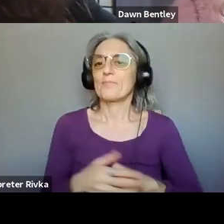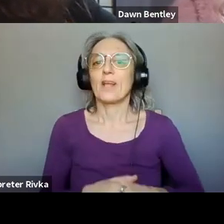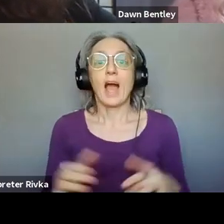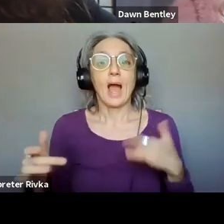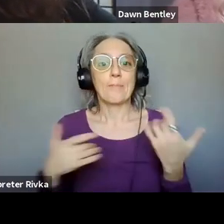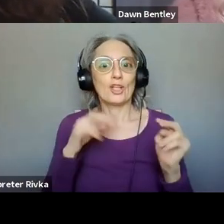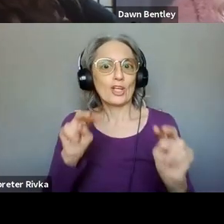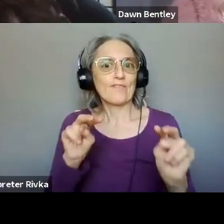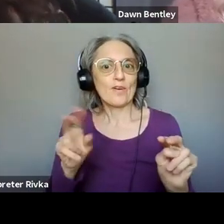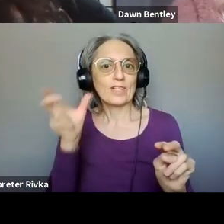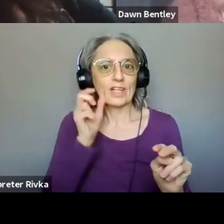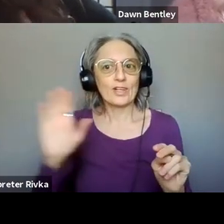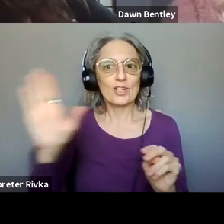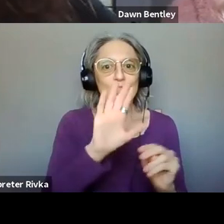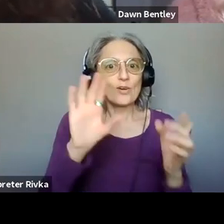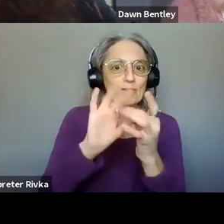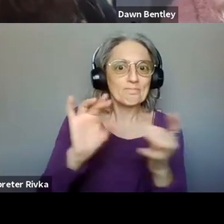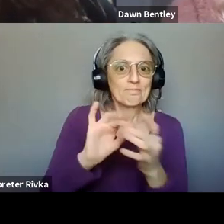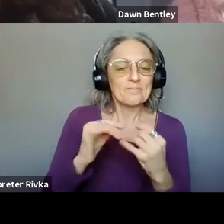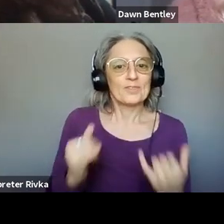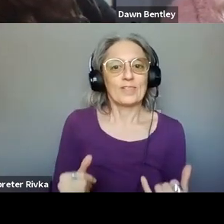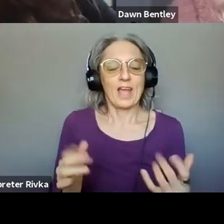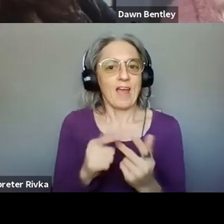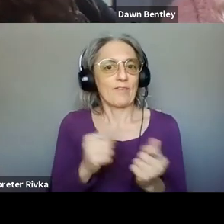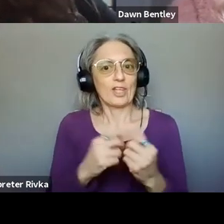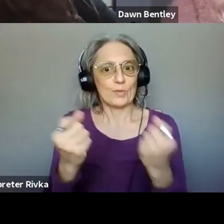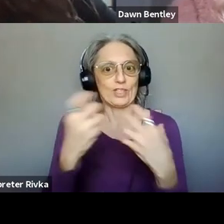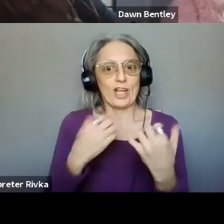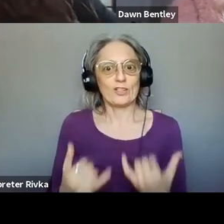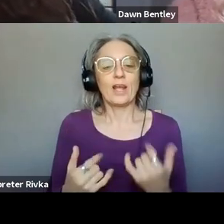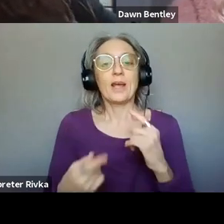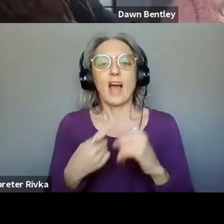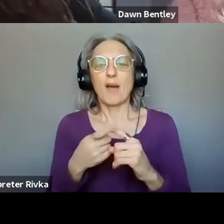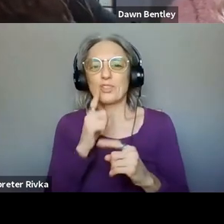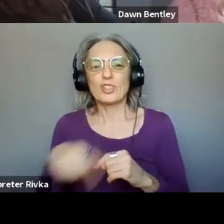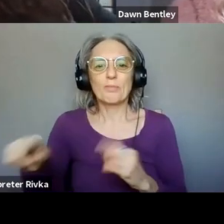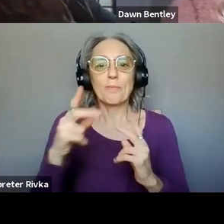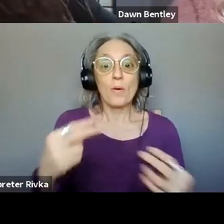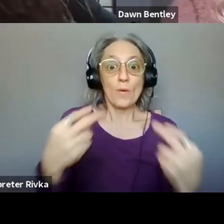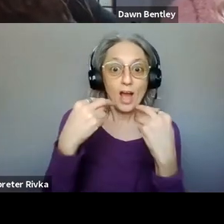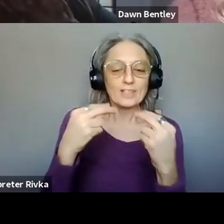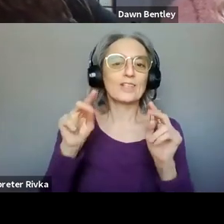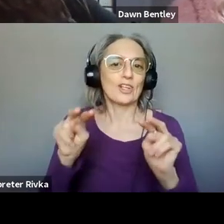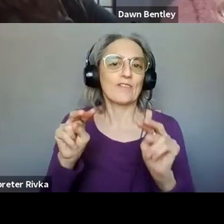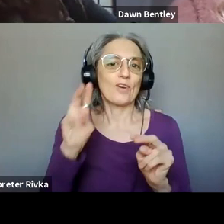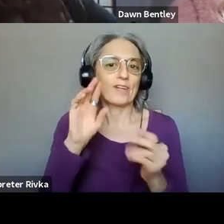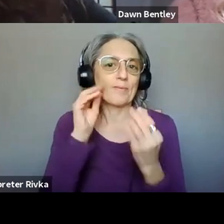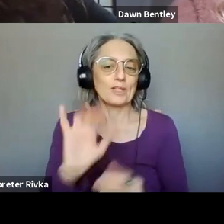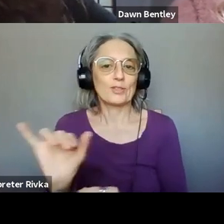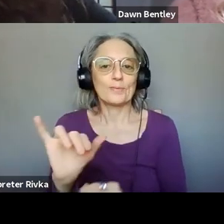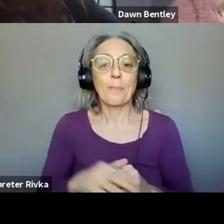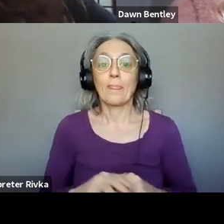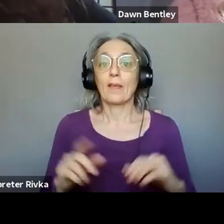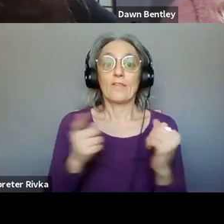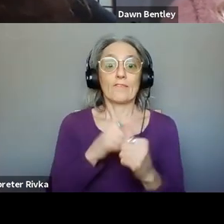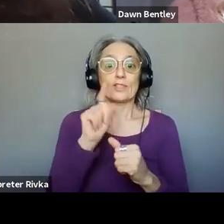all of the things that you have to share with us today, as I'm sure all of our guests are too. So we'll start off with the big question,